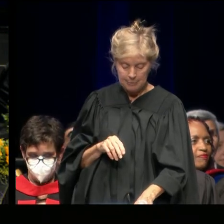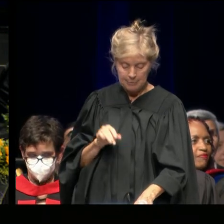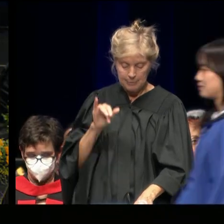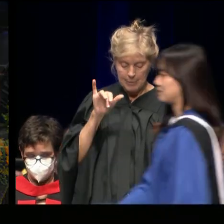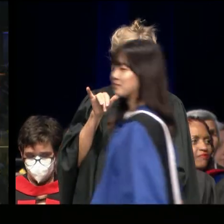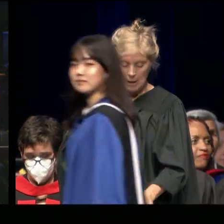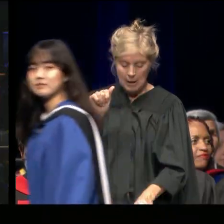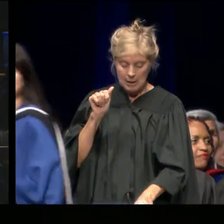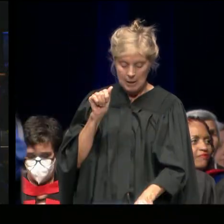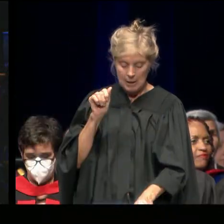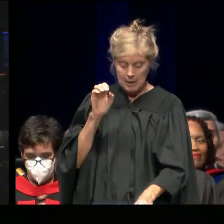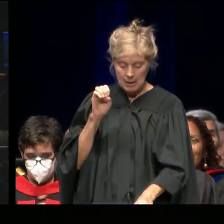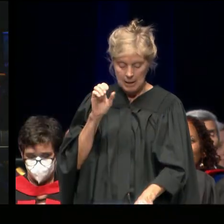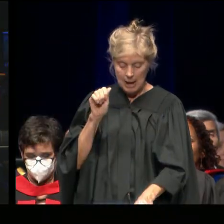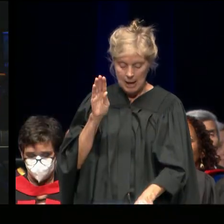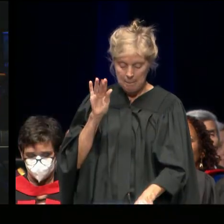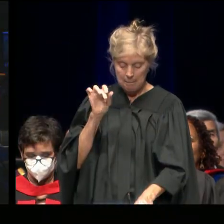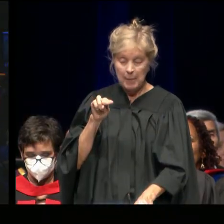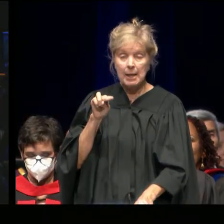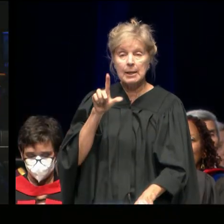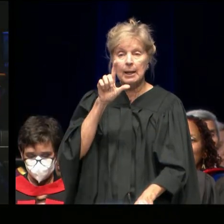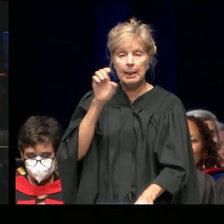Yabin Lee.